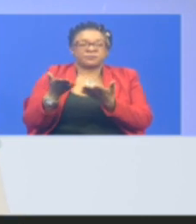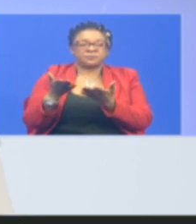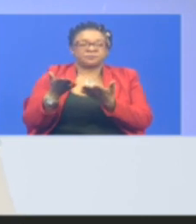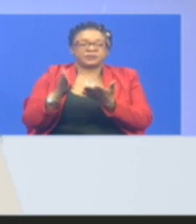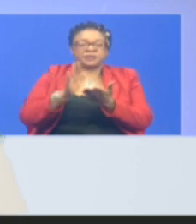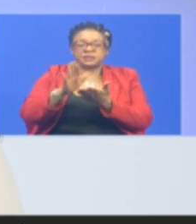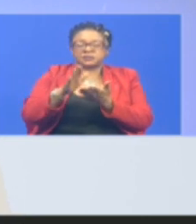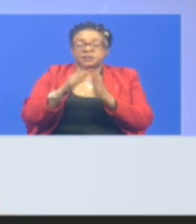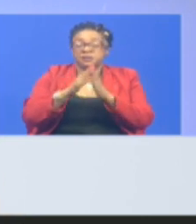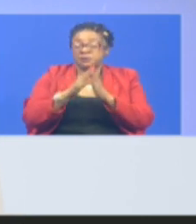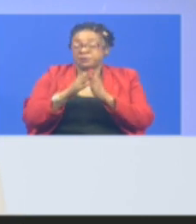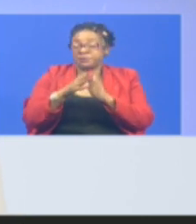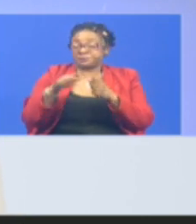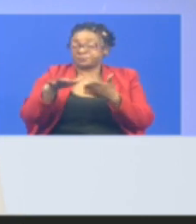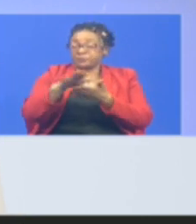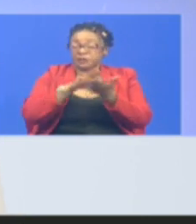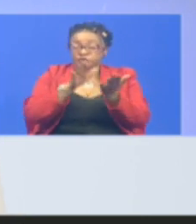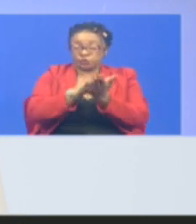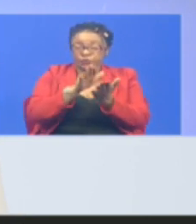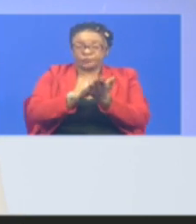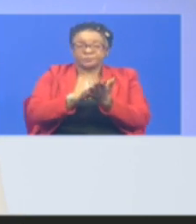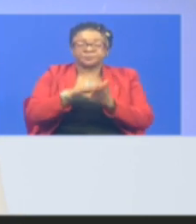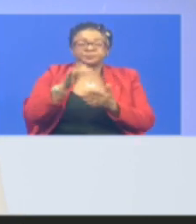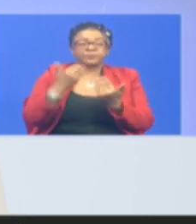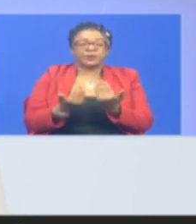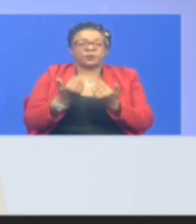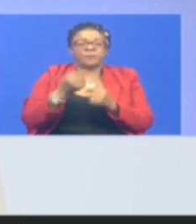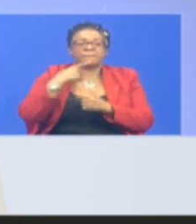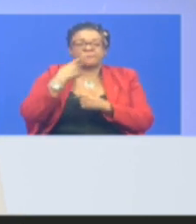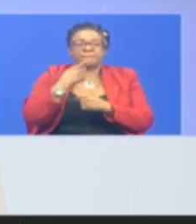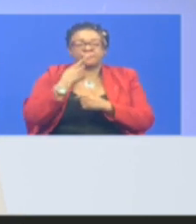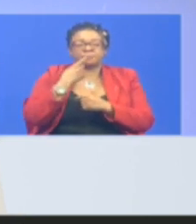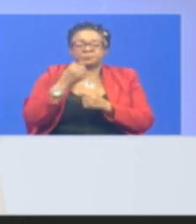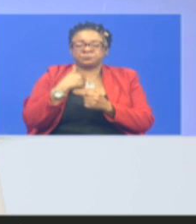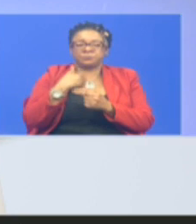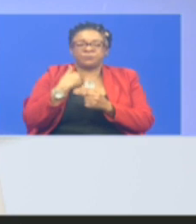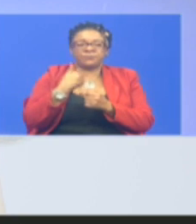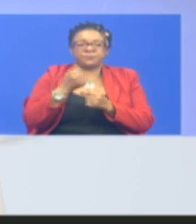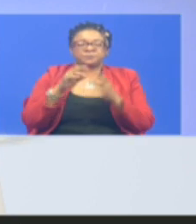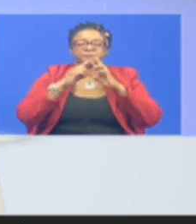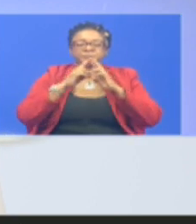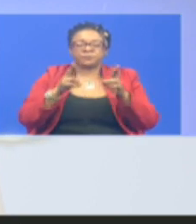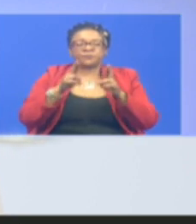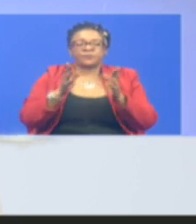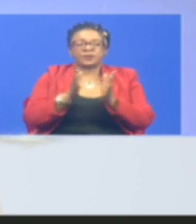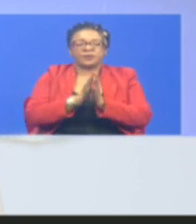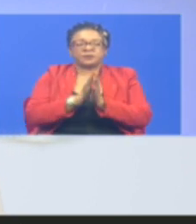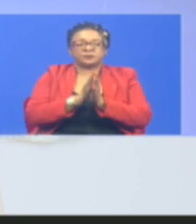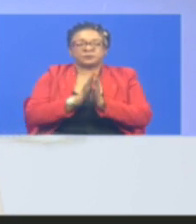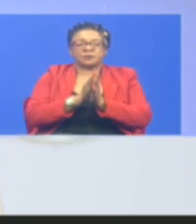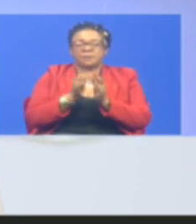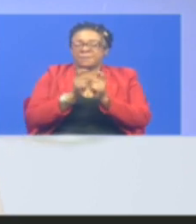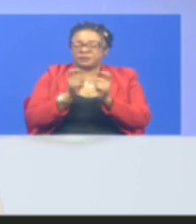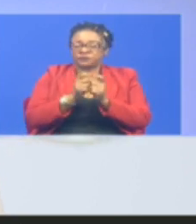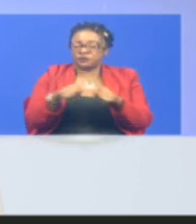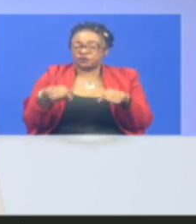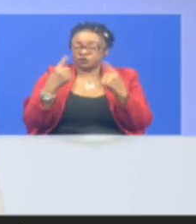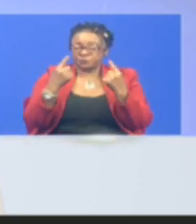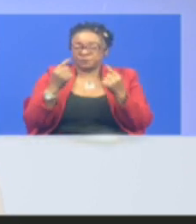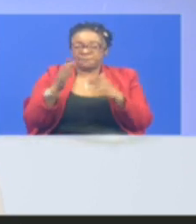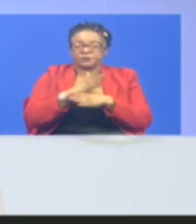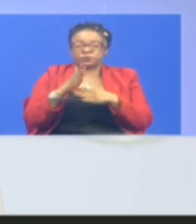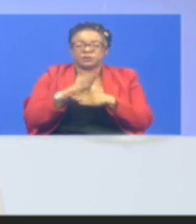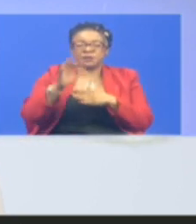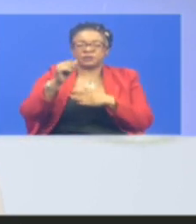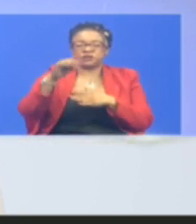warehouse. Gina Kirori was at the warehouse and now reports that the terms have now resulted in a payment dispute between the agency and